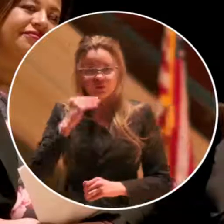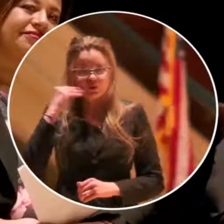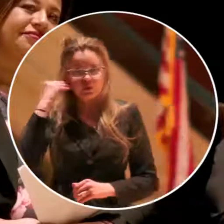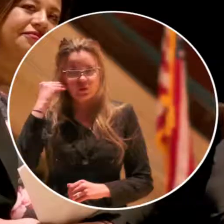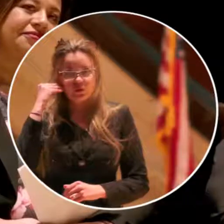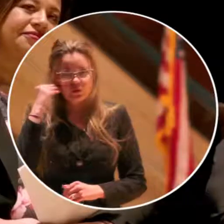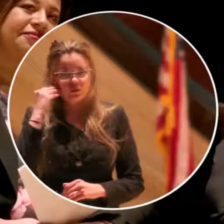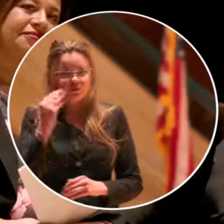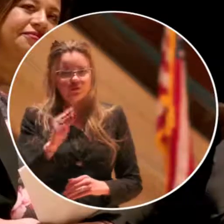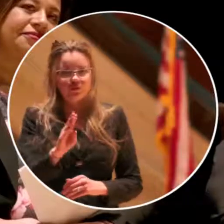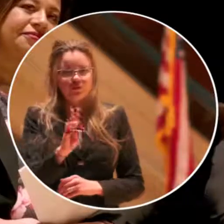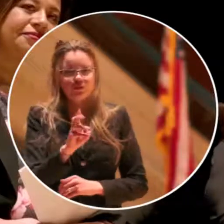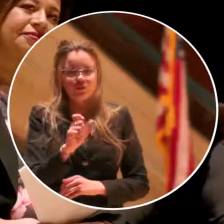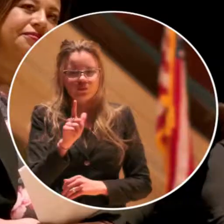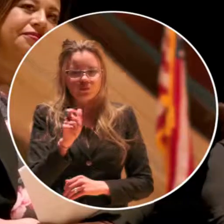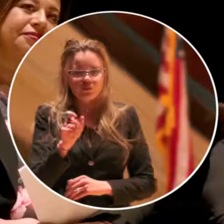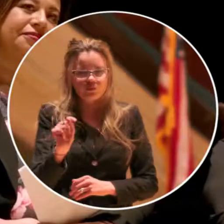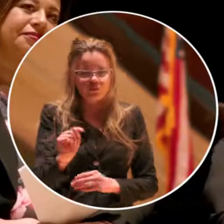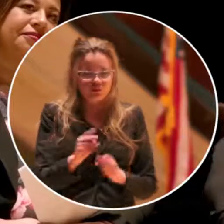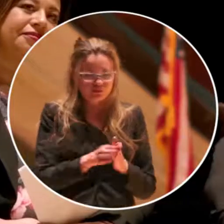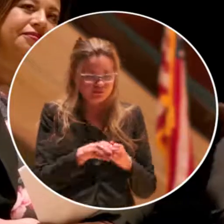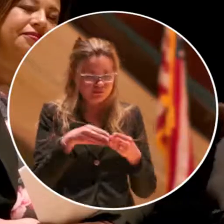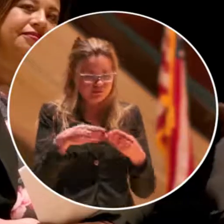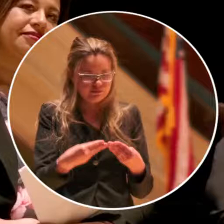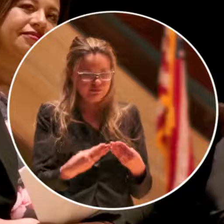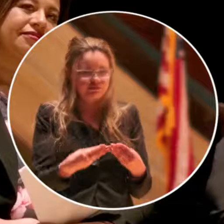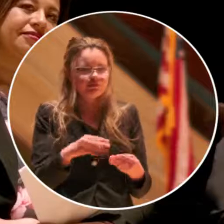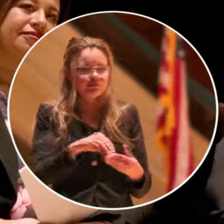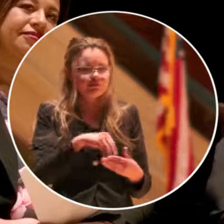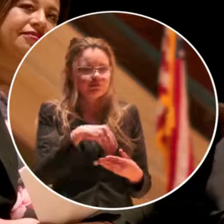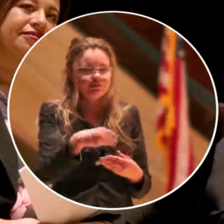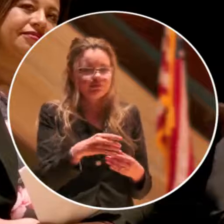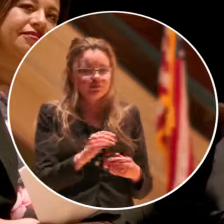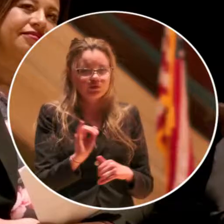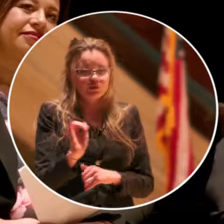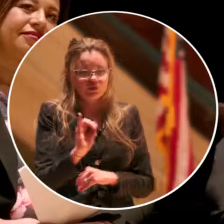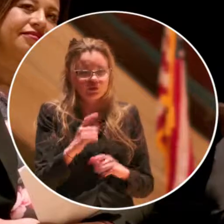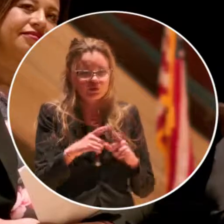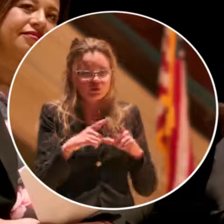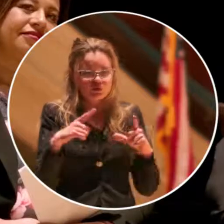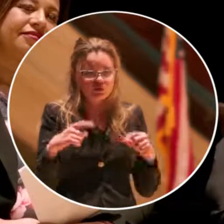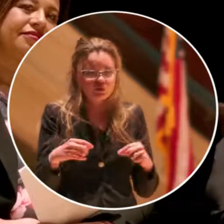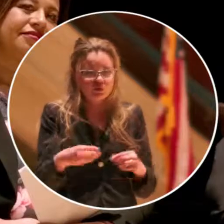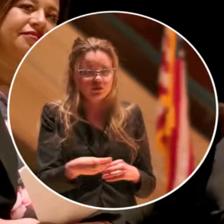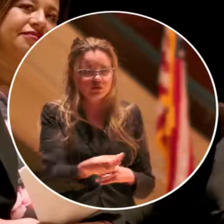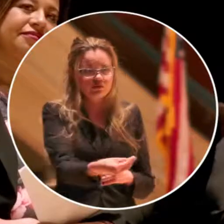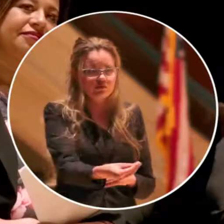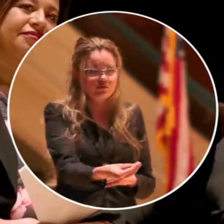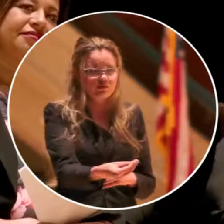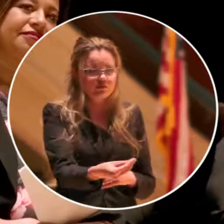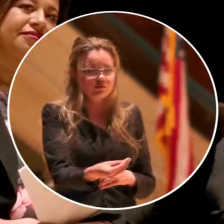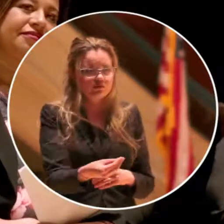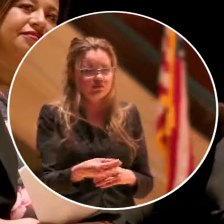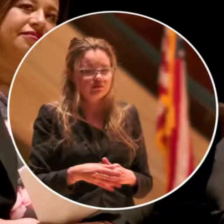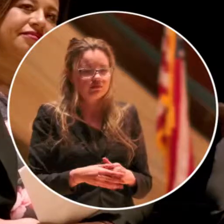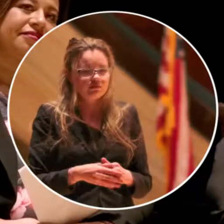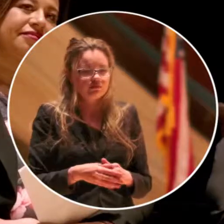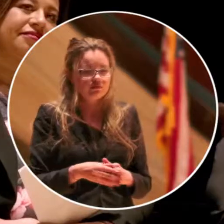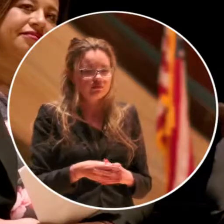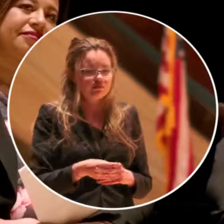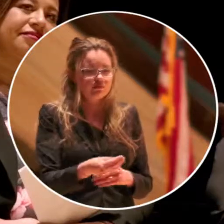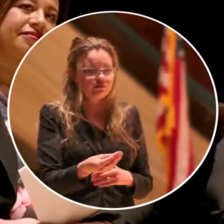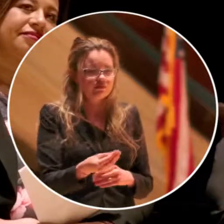opened the wallet. I took out my insurance card and then nudged free each of my grandma's cards just to receive